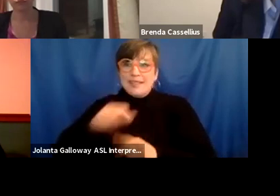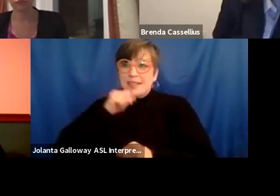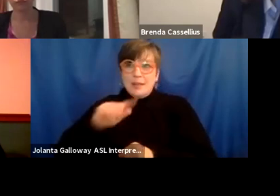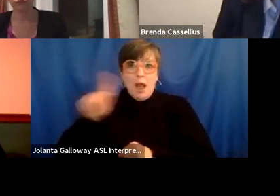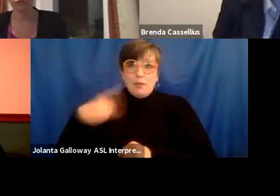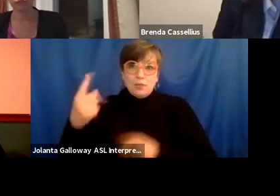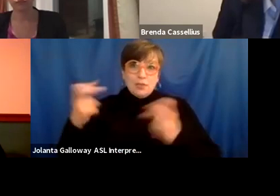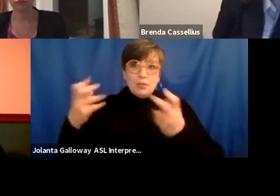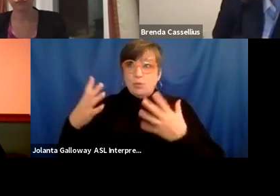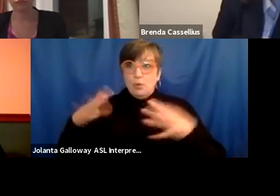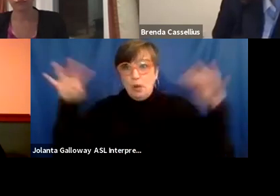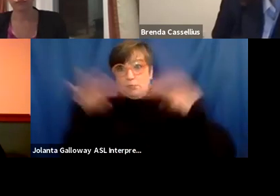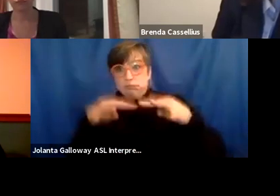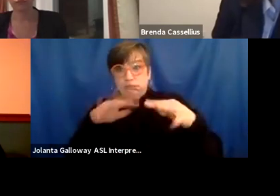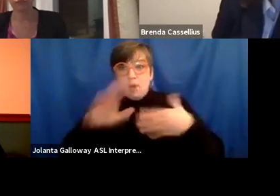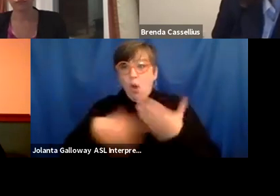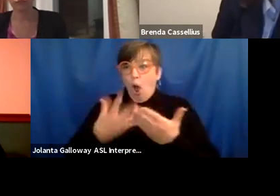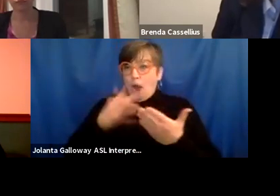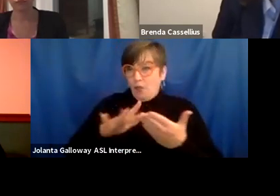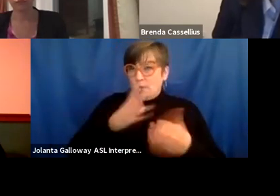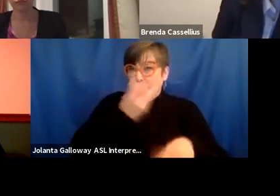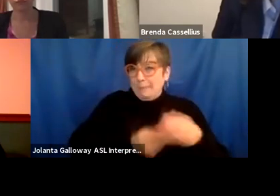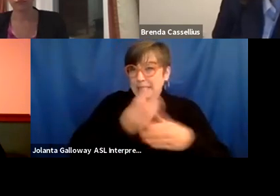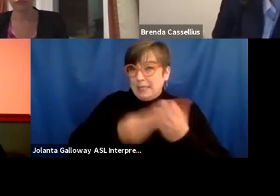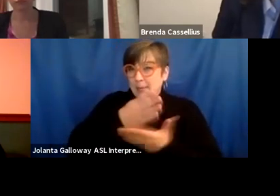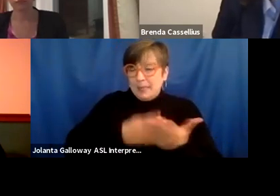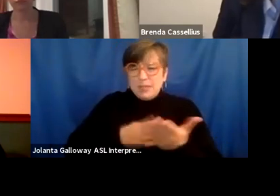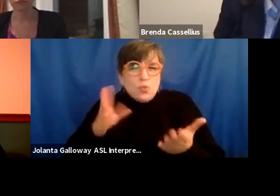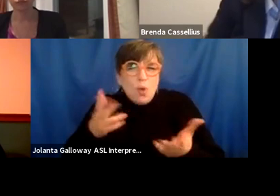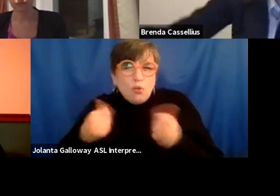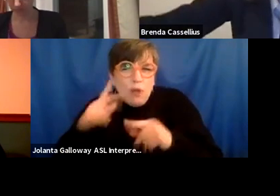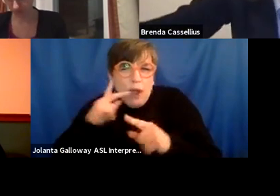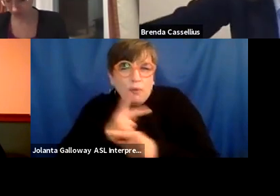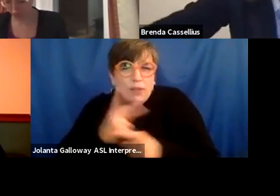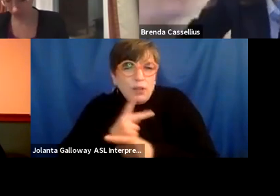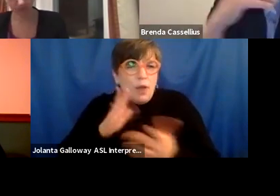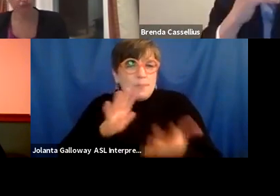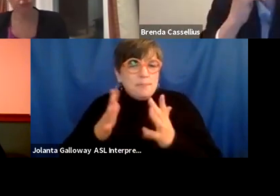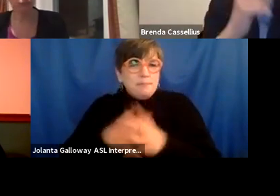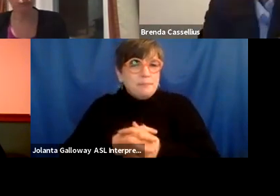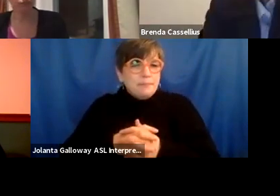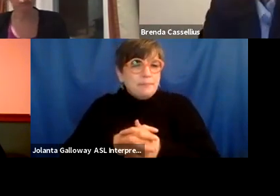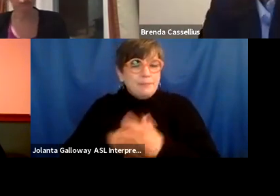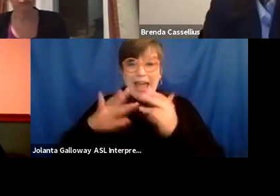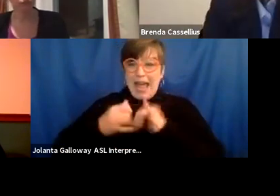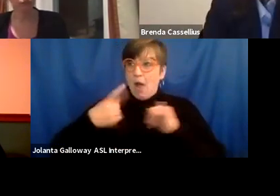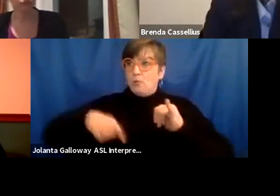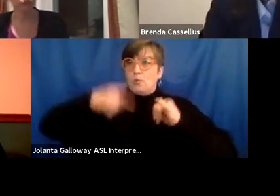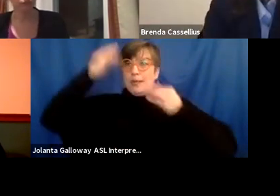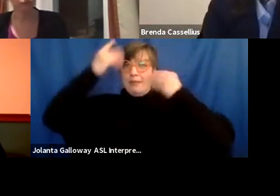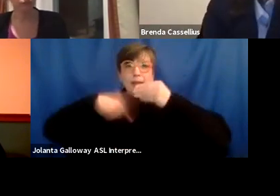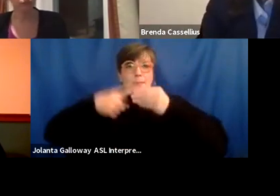closing gaps. And so I guess it's trying to figure out, you know, how do we think about the budgeting